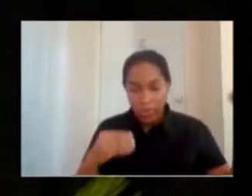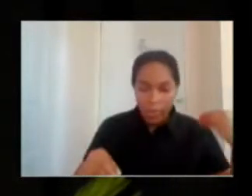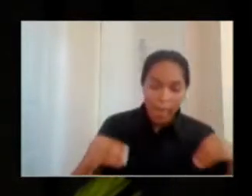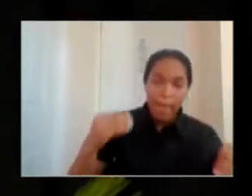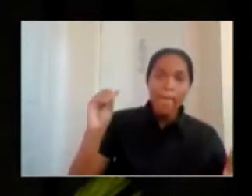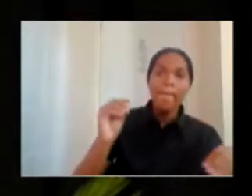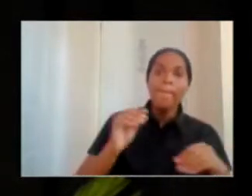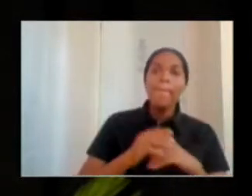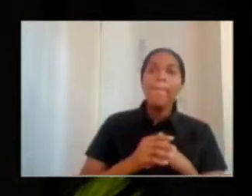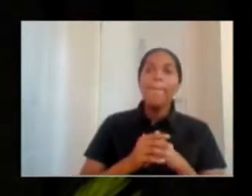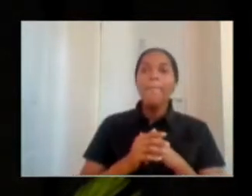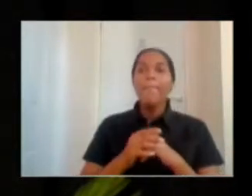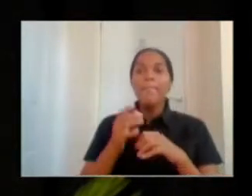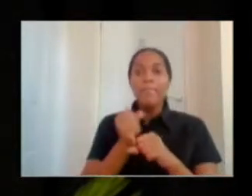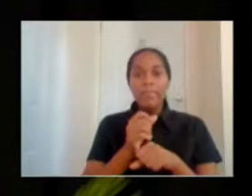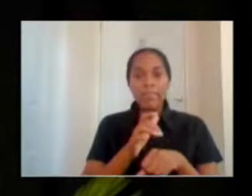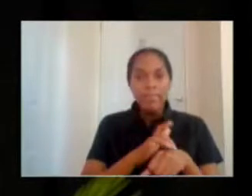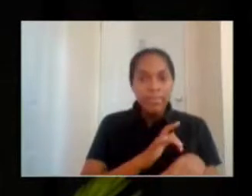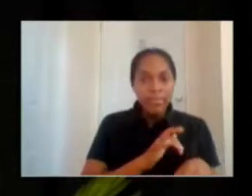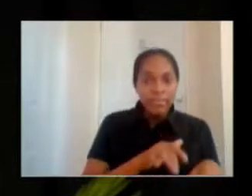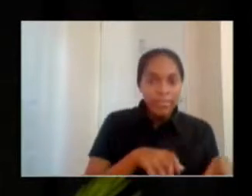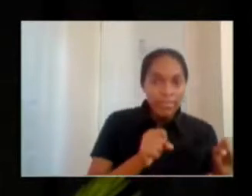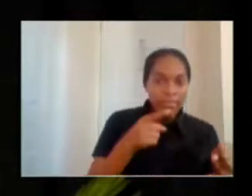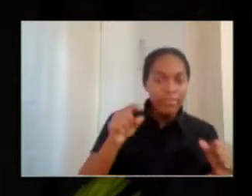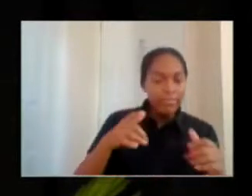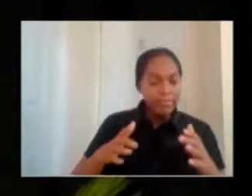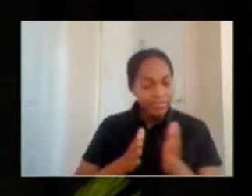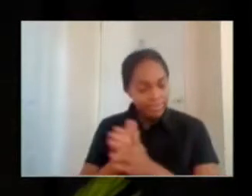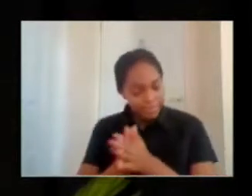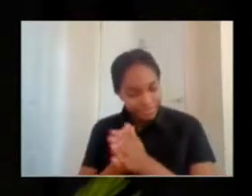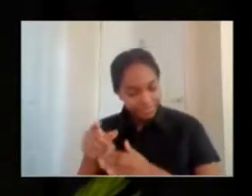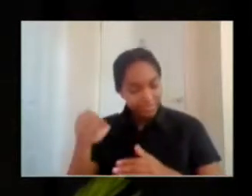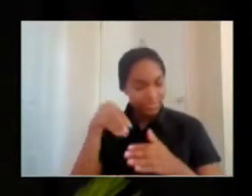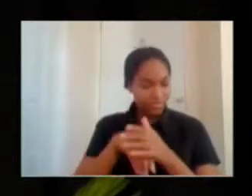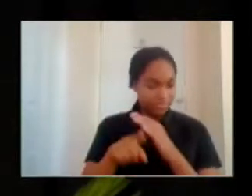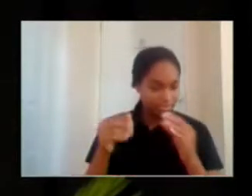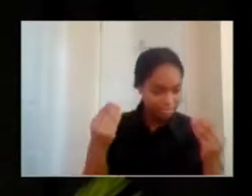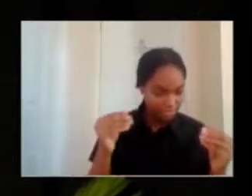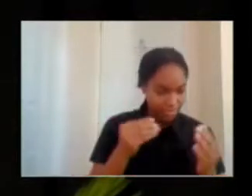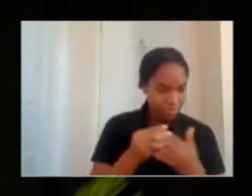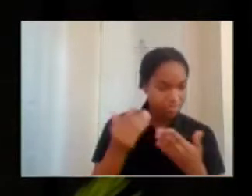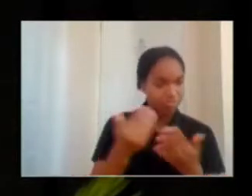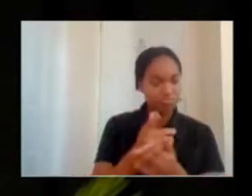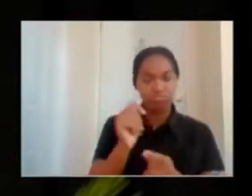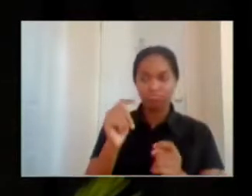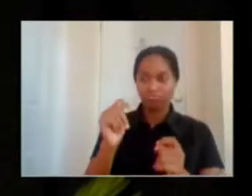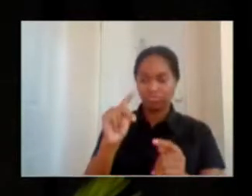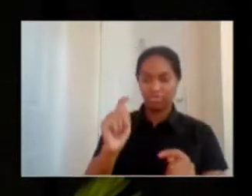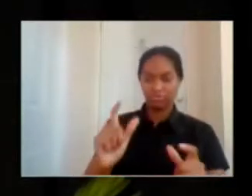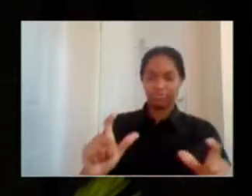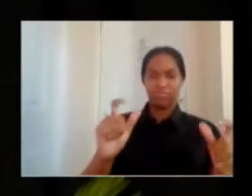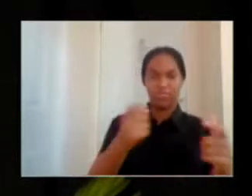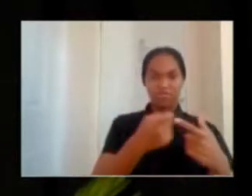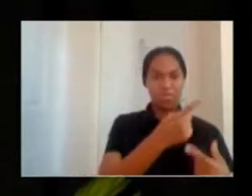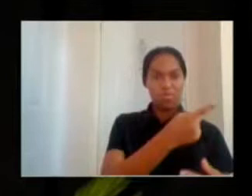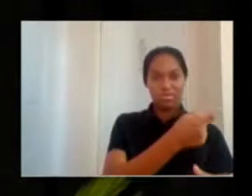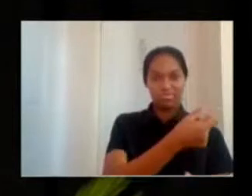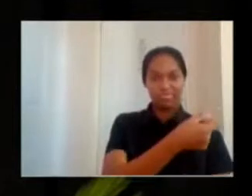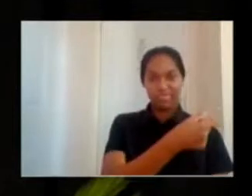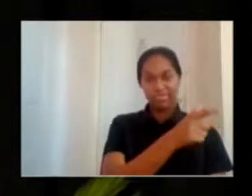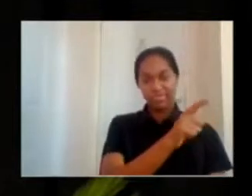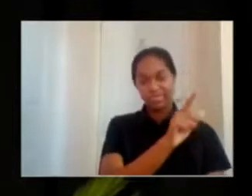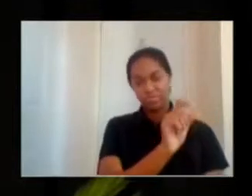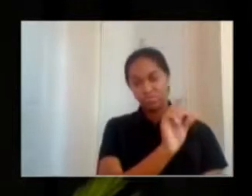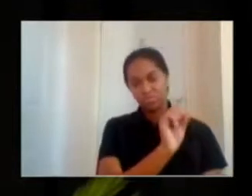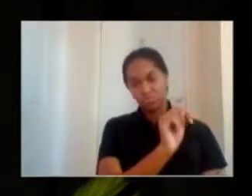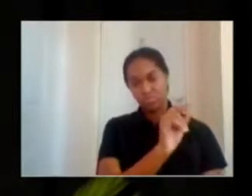and you get the early adopter out there. They're excited. They're in one of these markets. They go out and buy a beautiful new television set from one of these 3 manufacturers, and they turn it on,